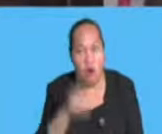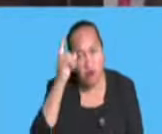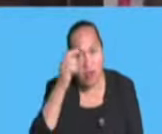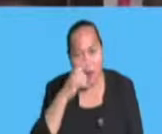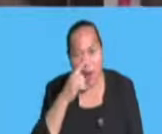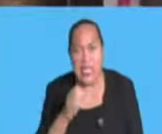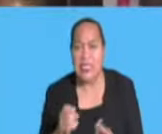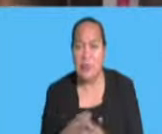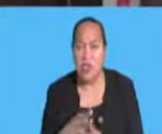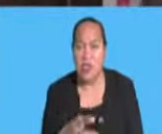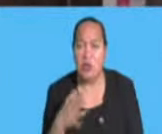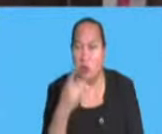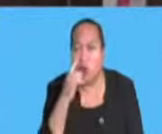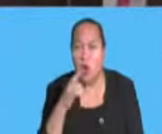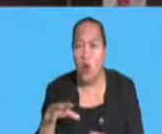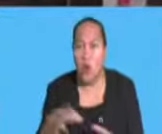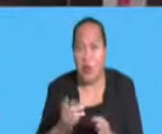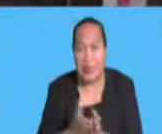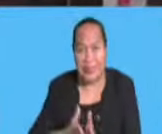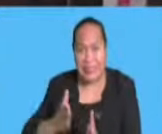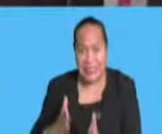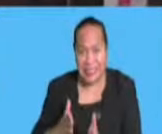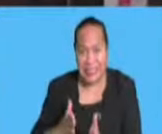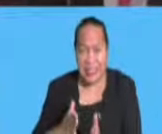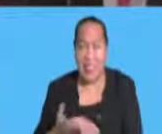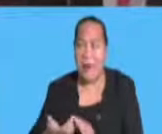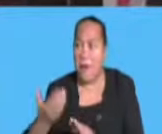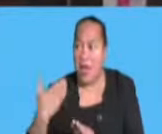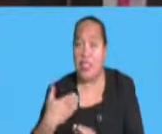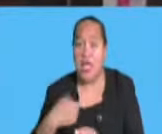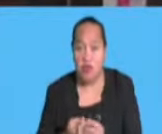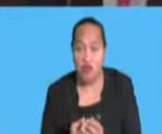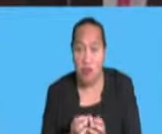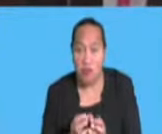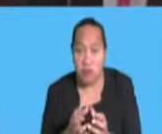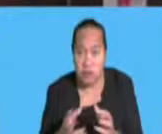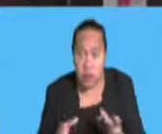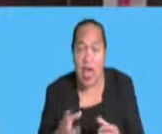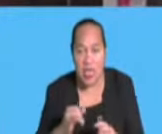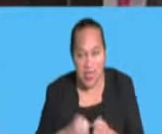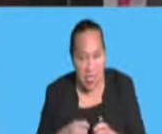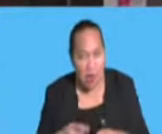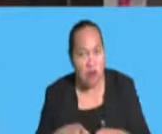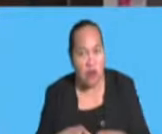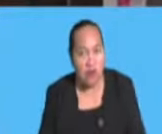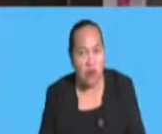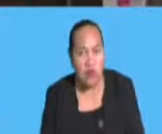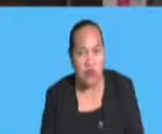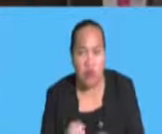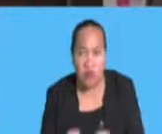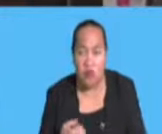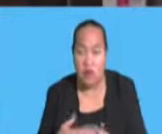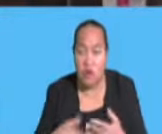been disadvantaged in the past. Mr. Speaker, growth that is sustainable and relevant to all Fijians